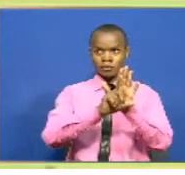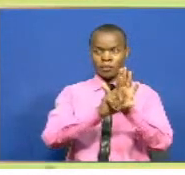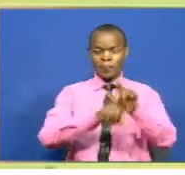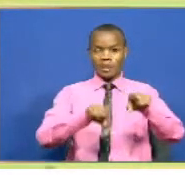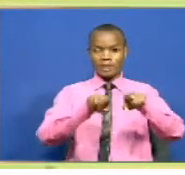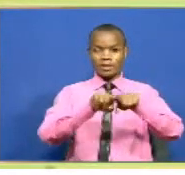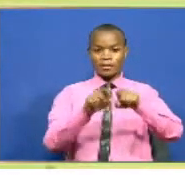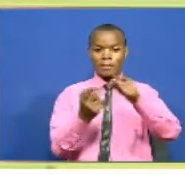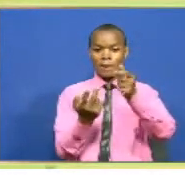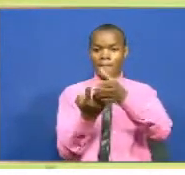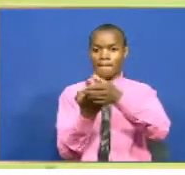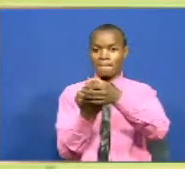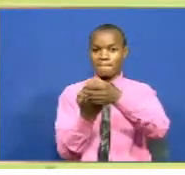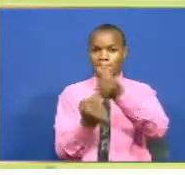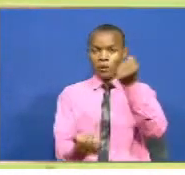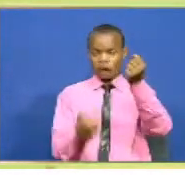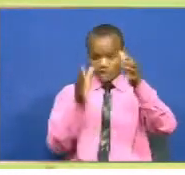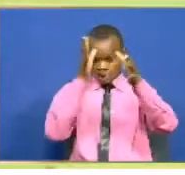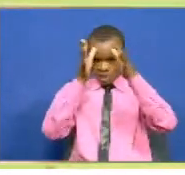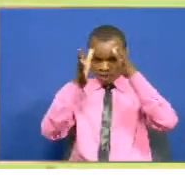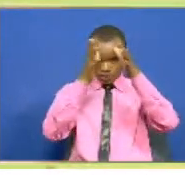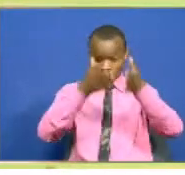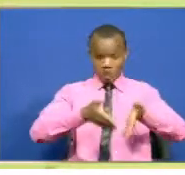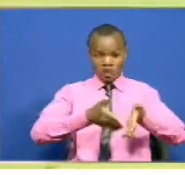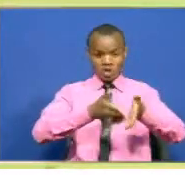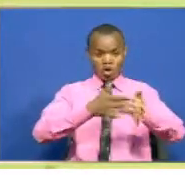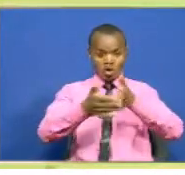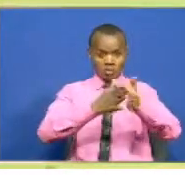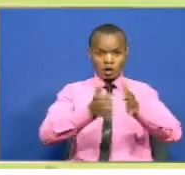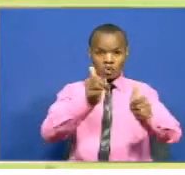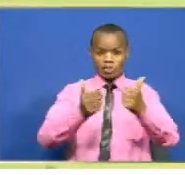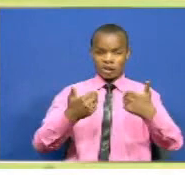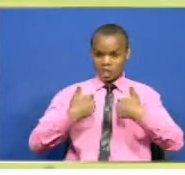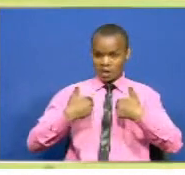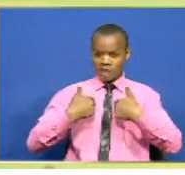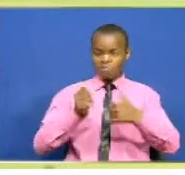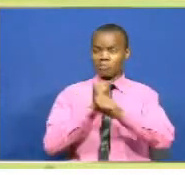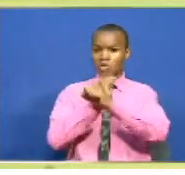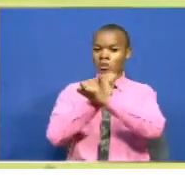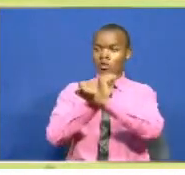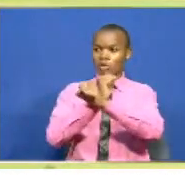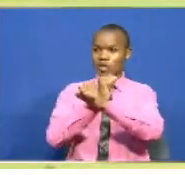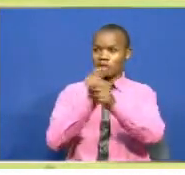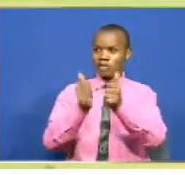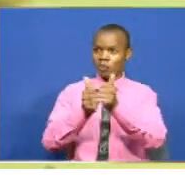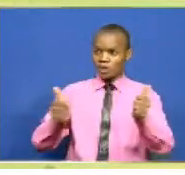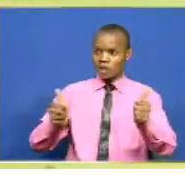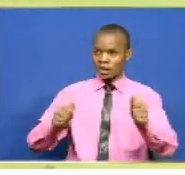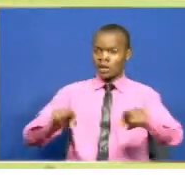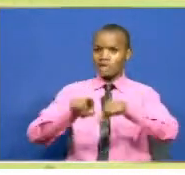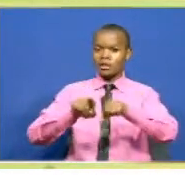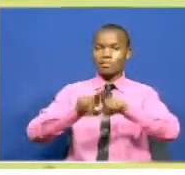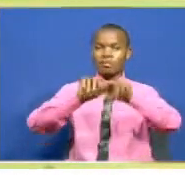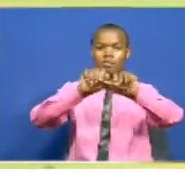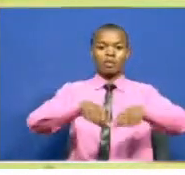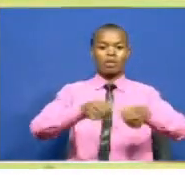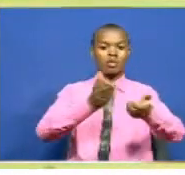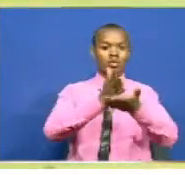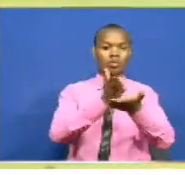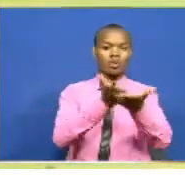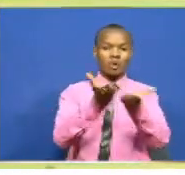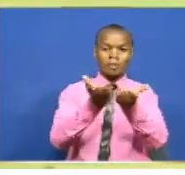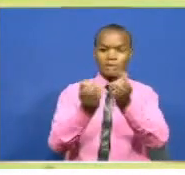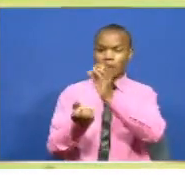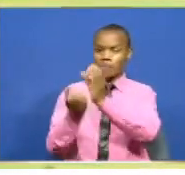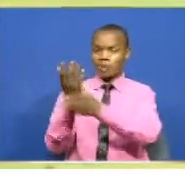the intellectual property of innovations that are being created are protected, and at the same time, the ability to market those products, those